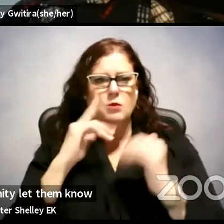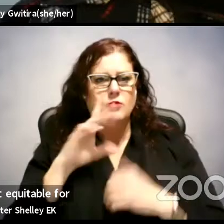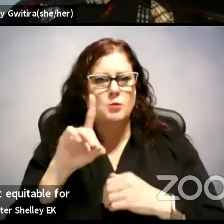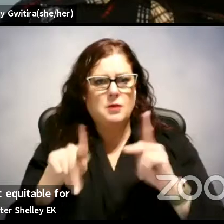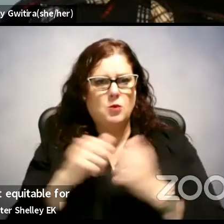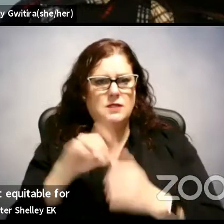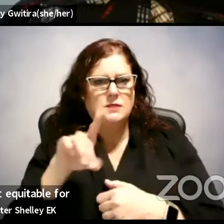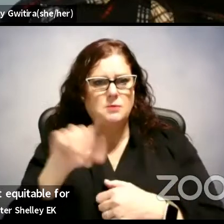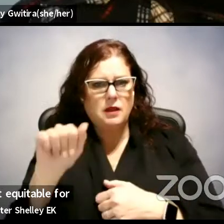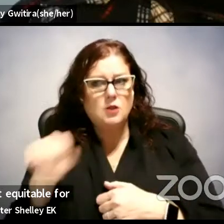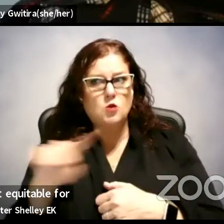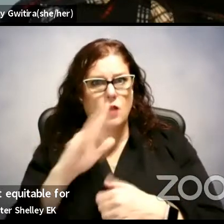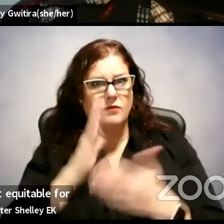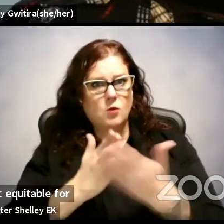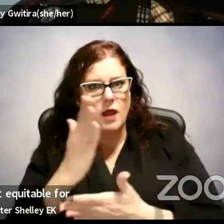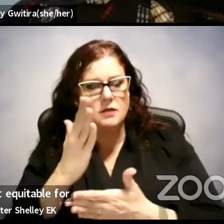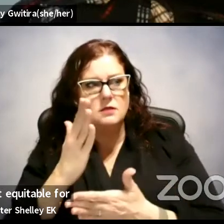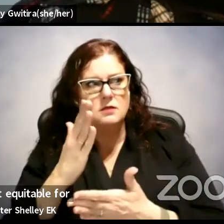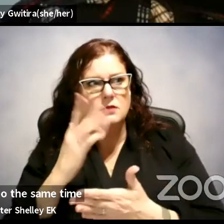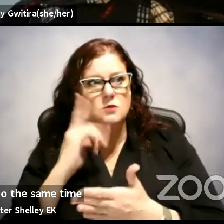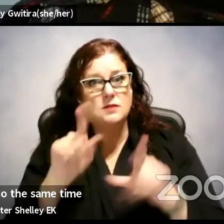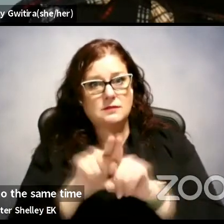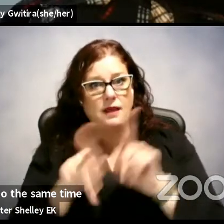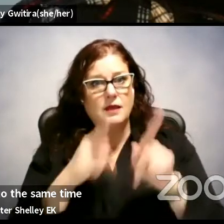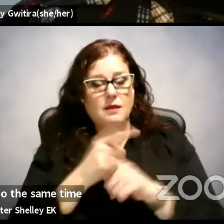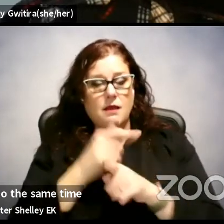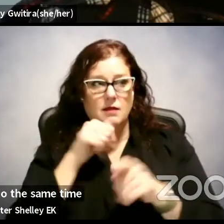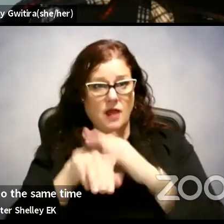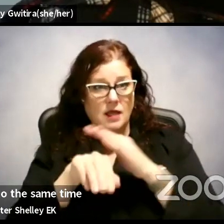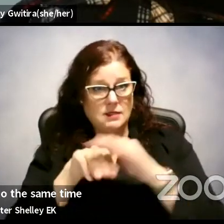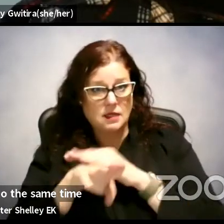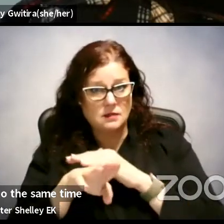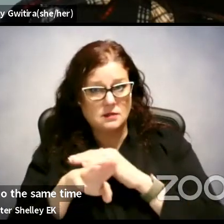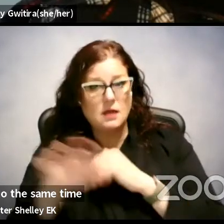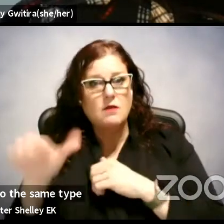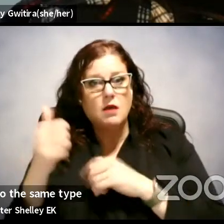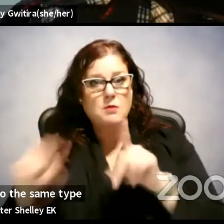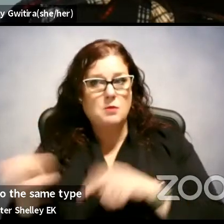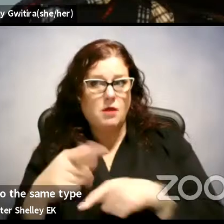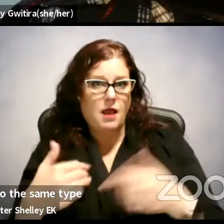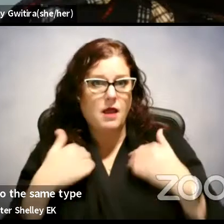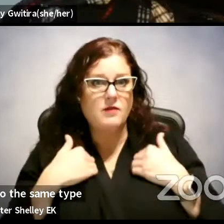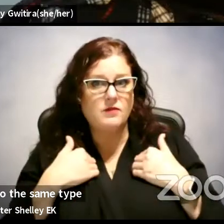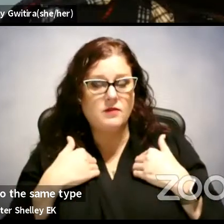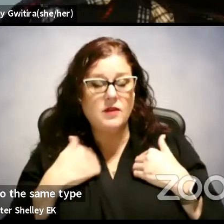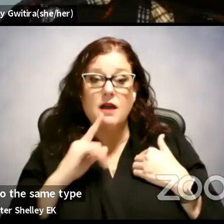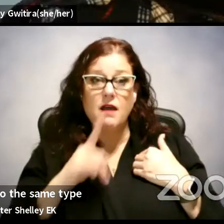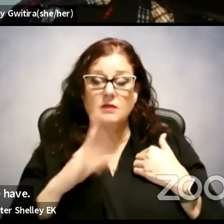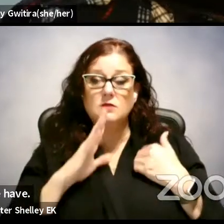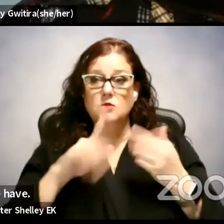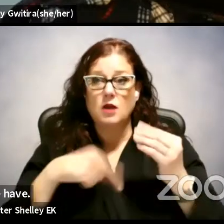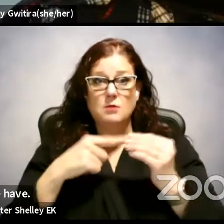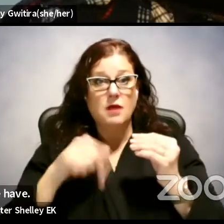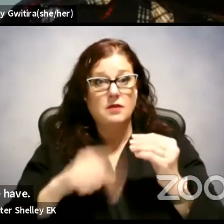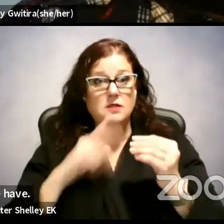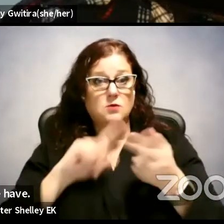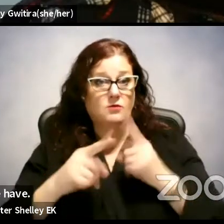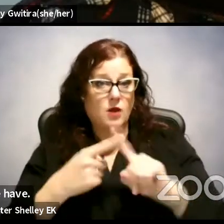and you have a right to the same type of access that other people have. I actually was talking about this with a friend of